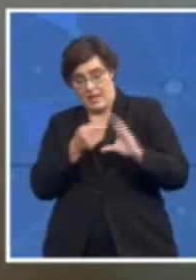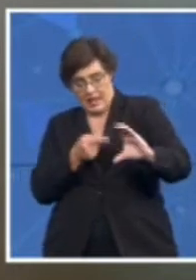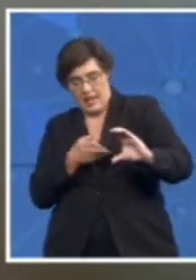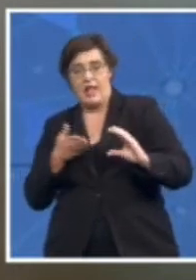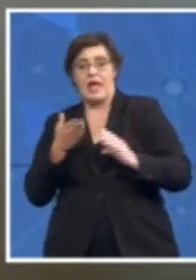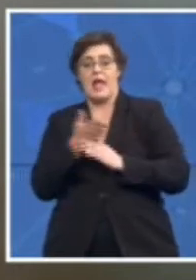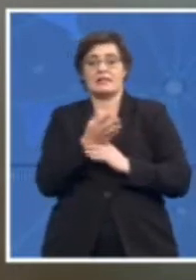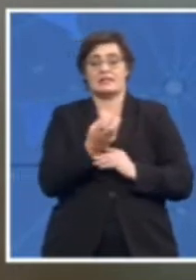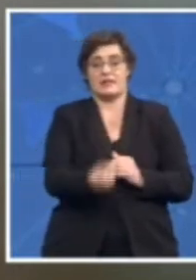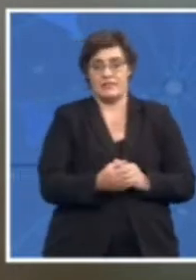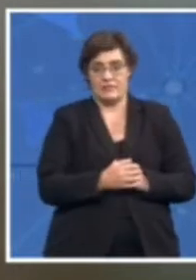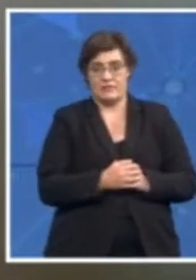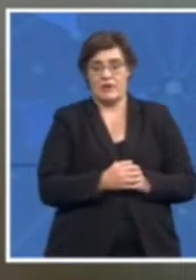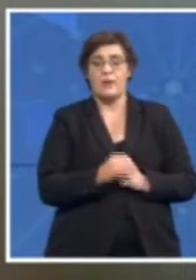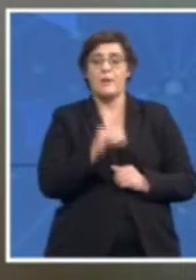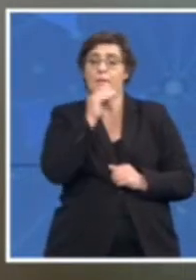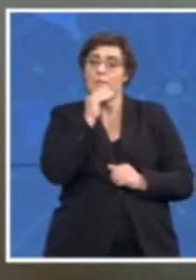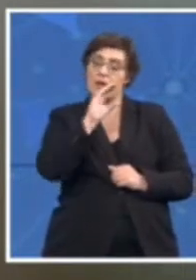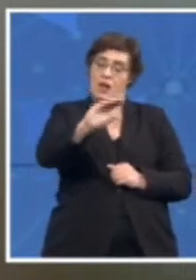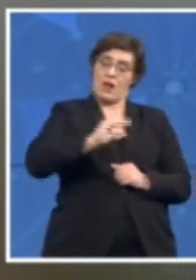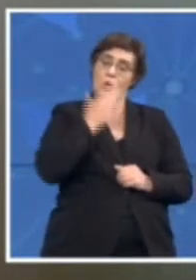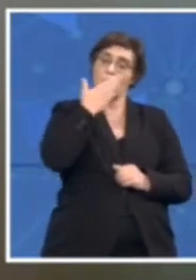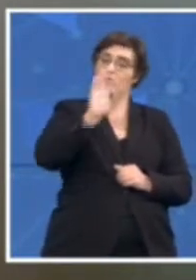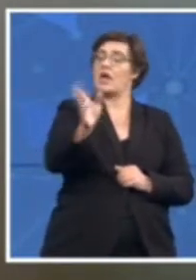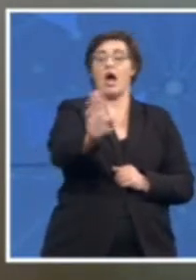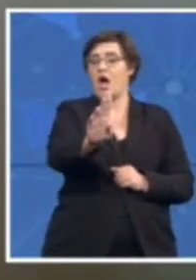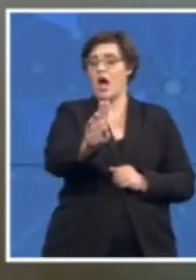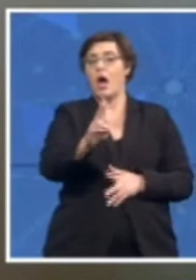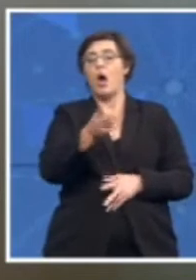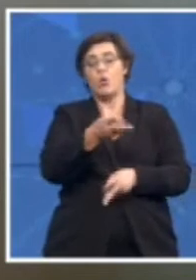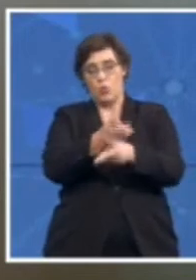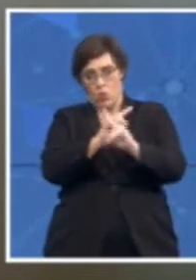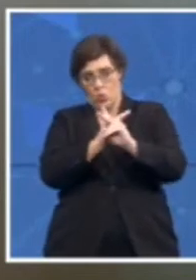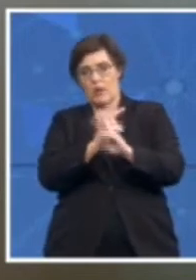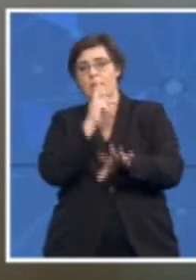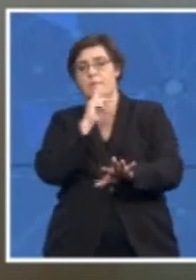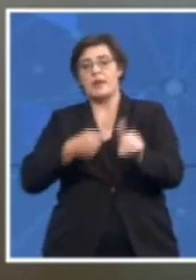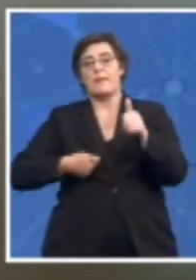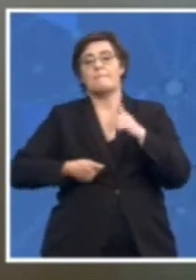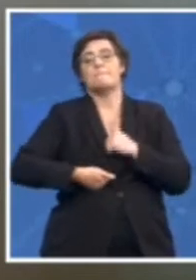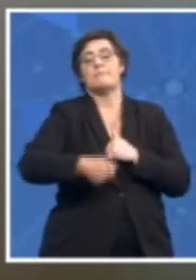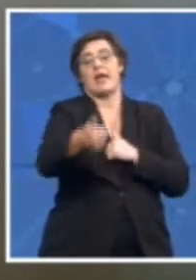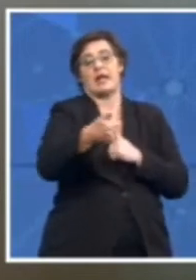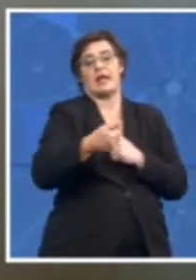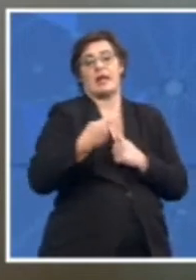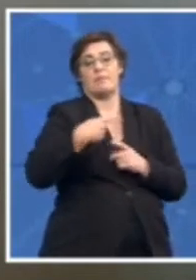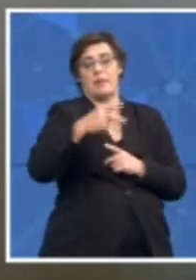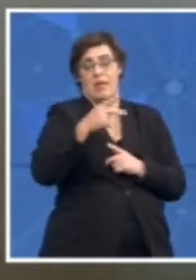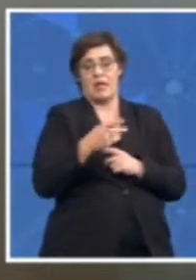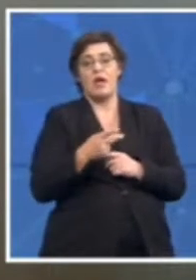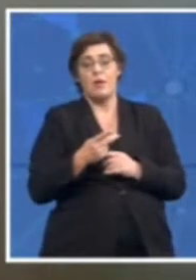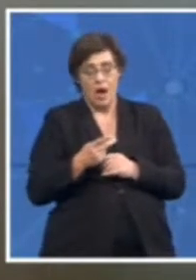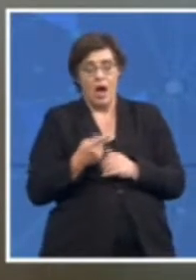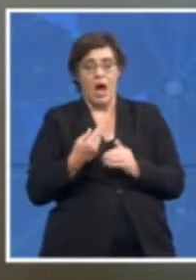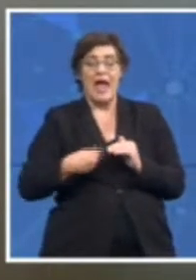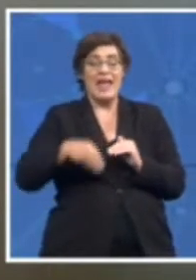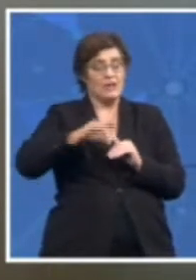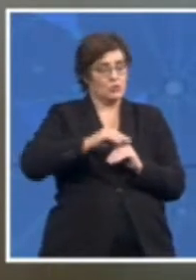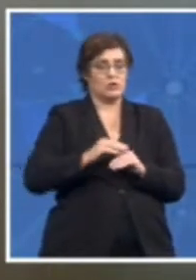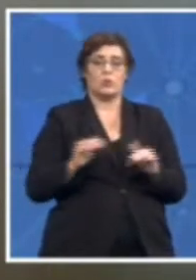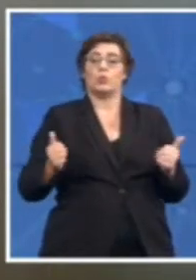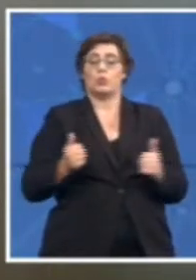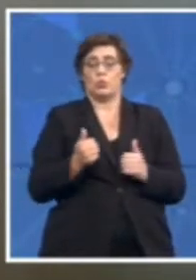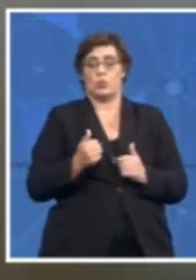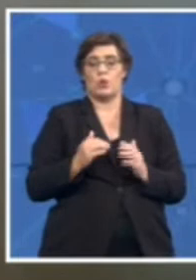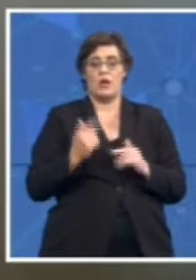they will need to be repaid, albeit at highly concessional interest rates. So it's very, very cheap money